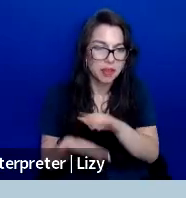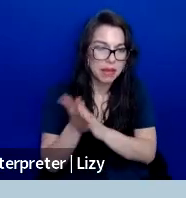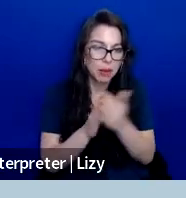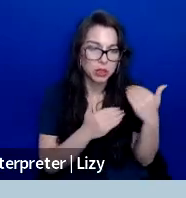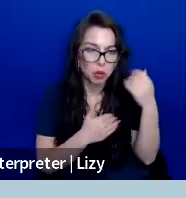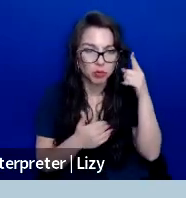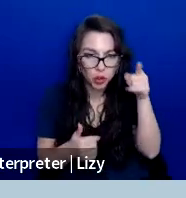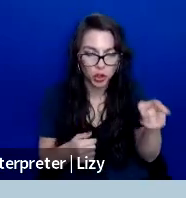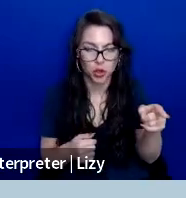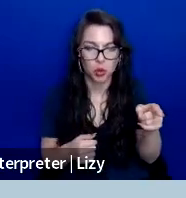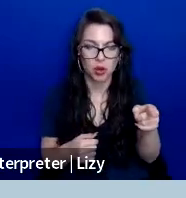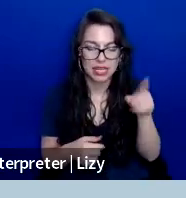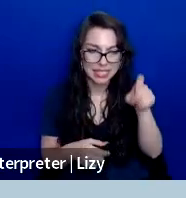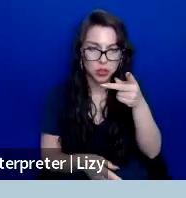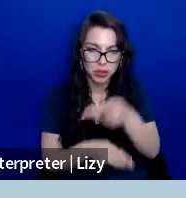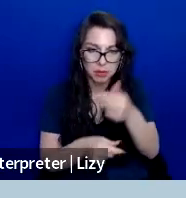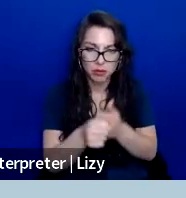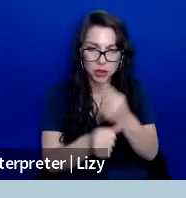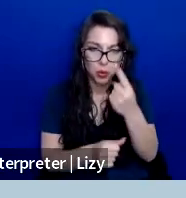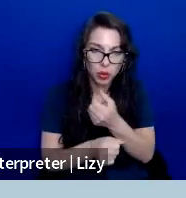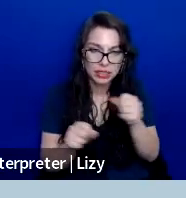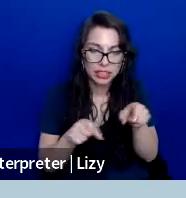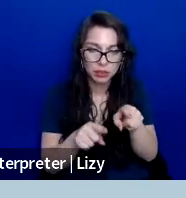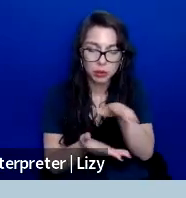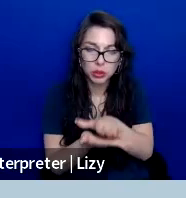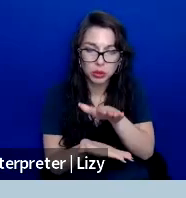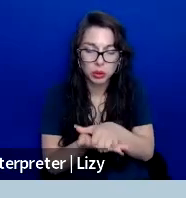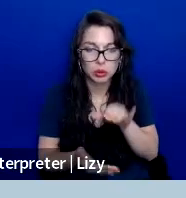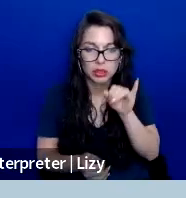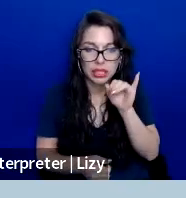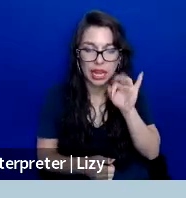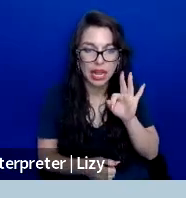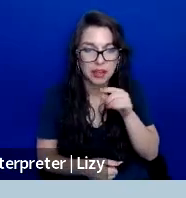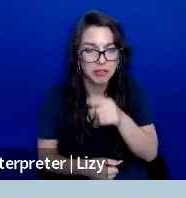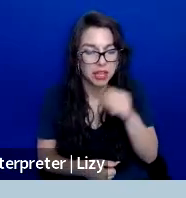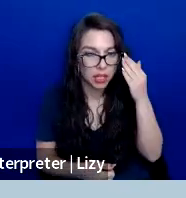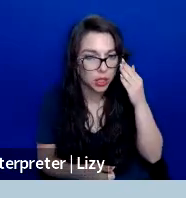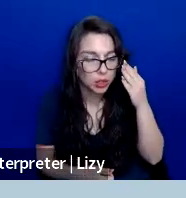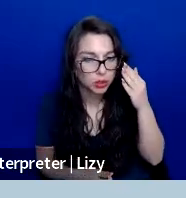that they keep everyone safe at school. And if they didn't know that you were at school,